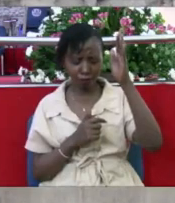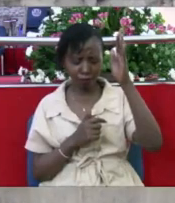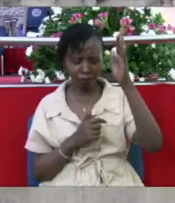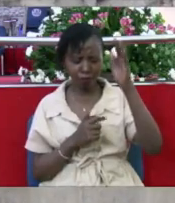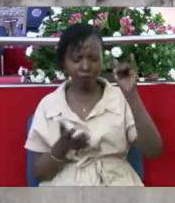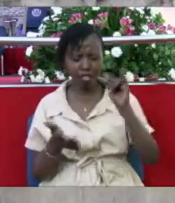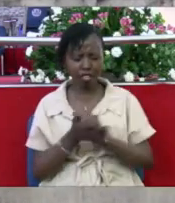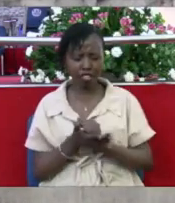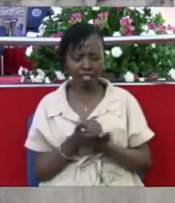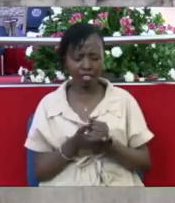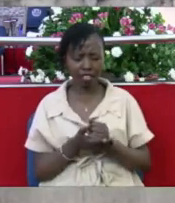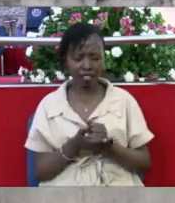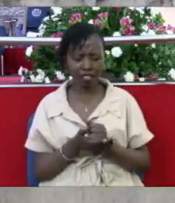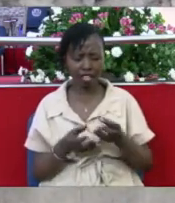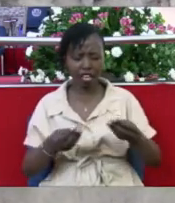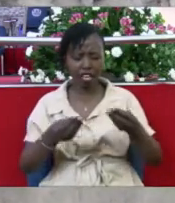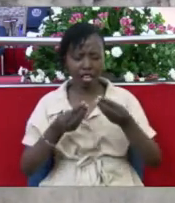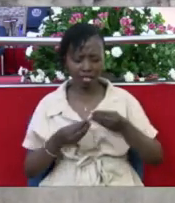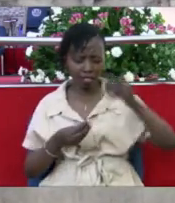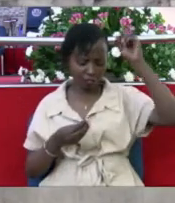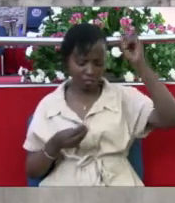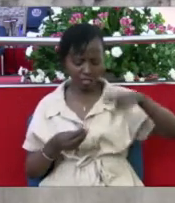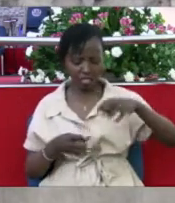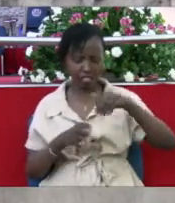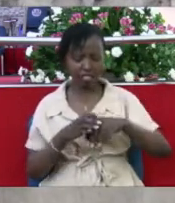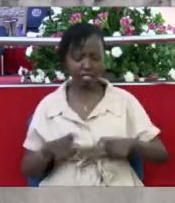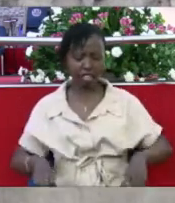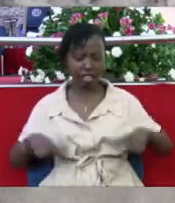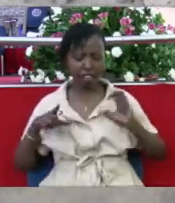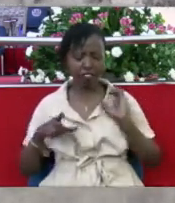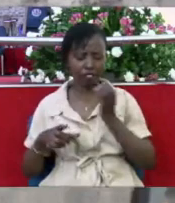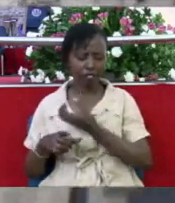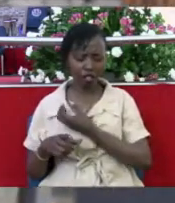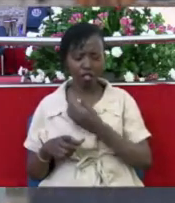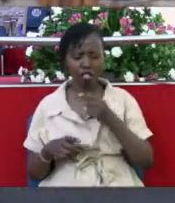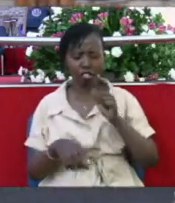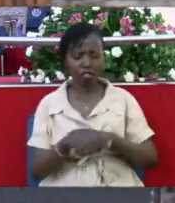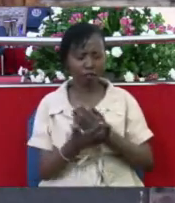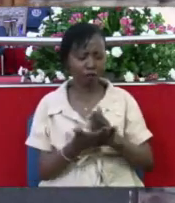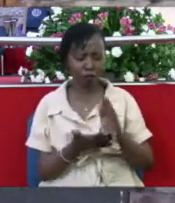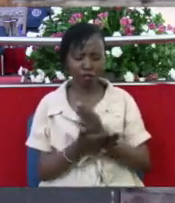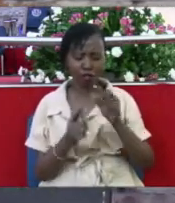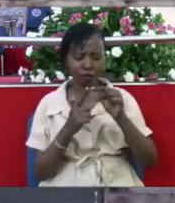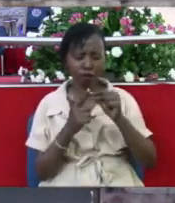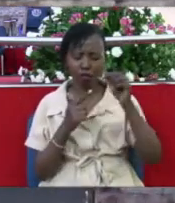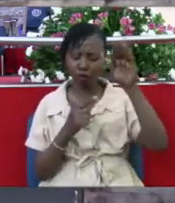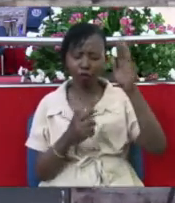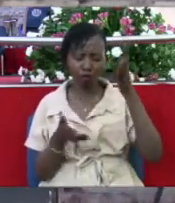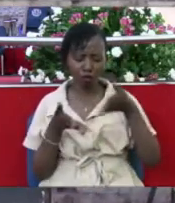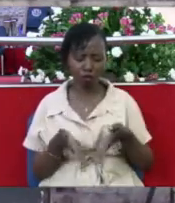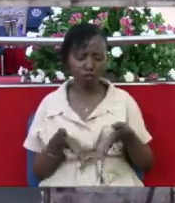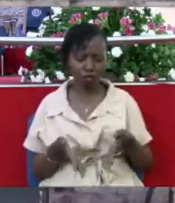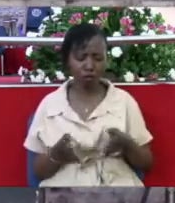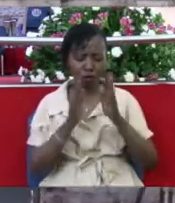that brings light into our lives. As we share today in your word, we pray